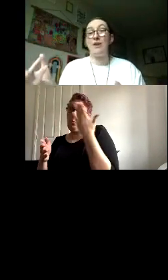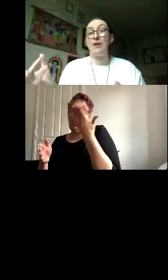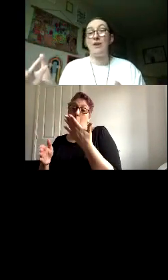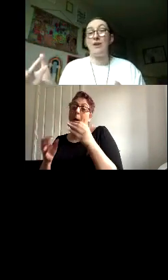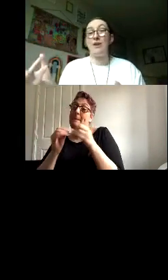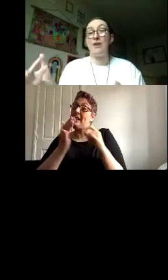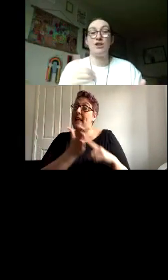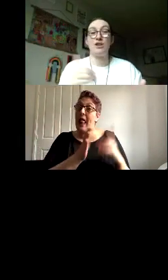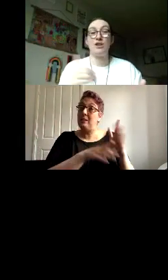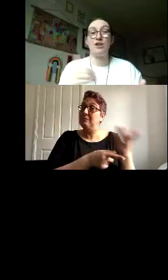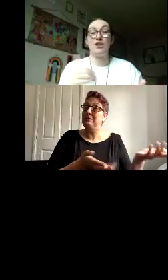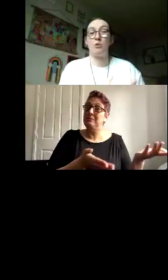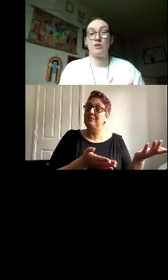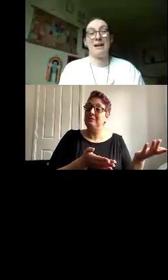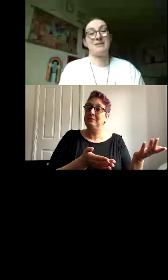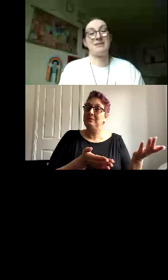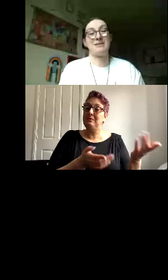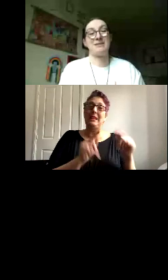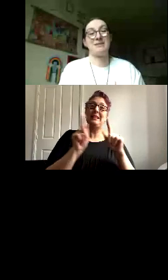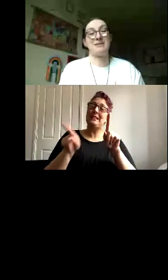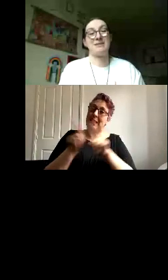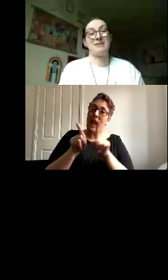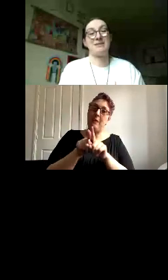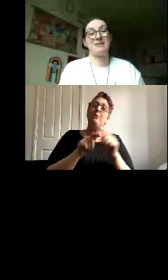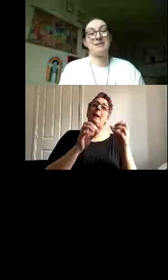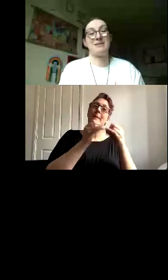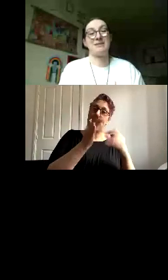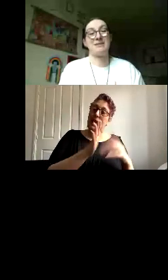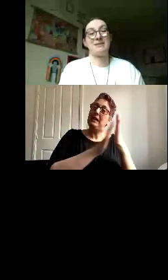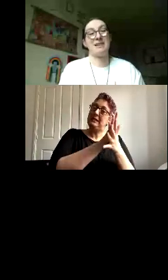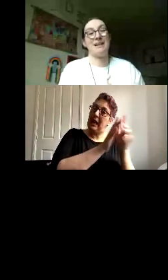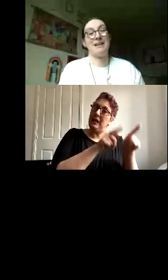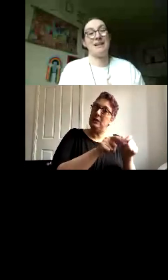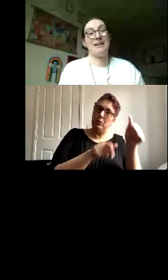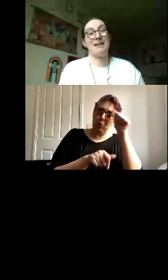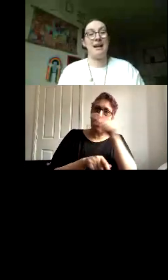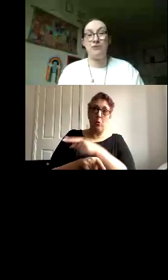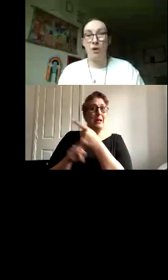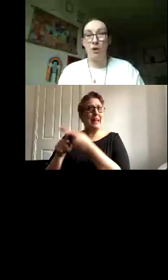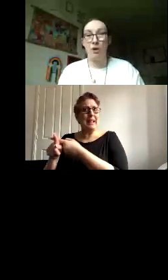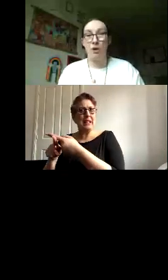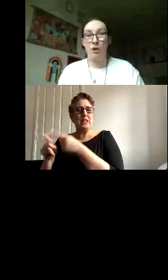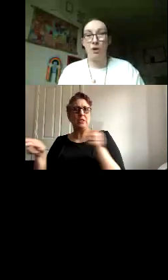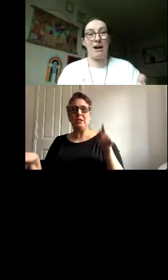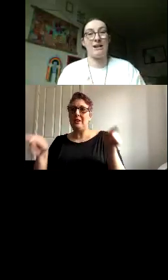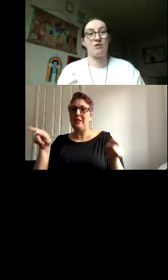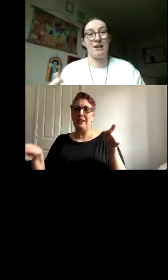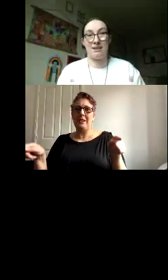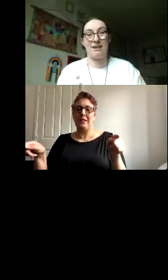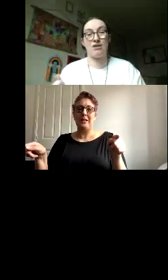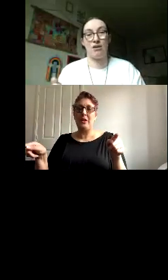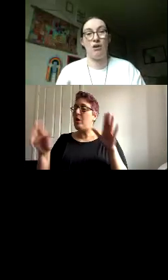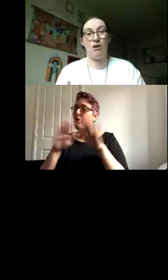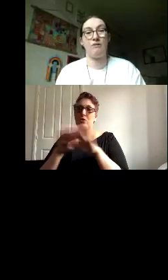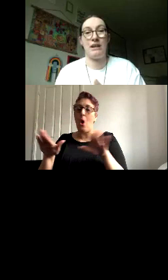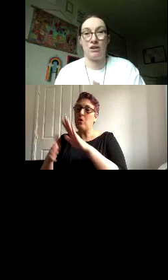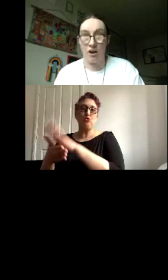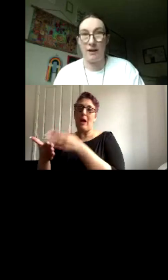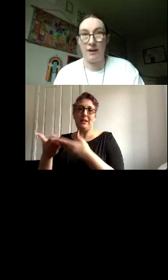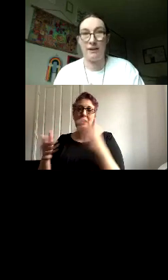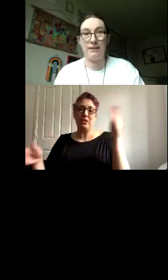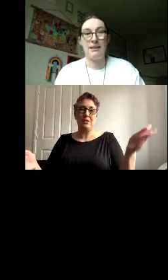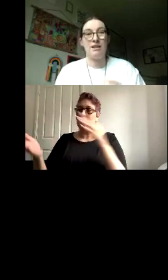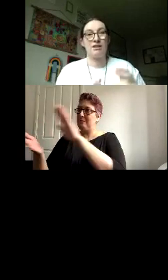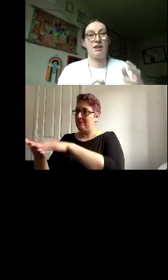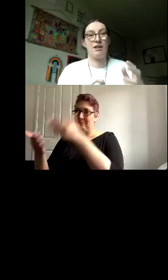you know BSL, then you wouldn't automatically know English. And as I say, they are not a direct translation of each